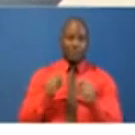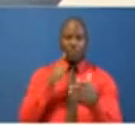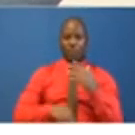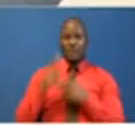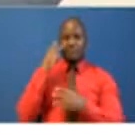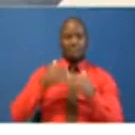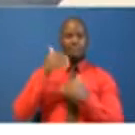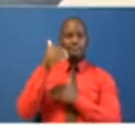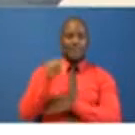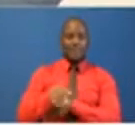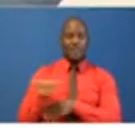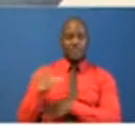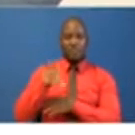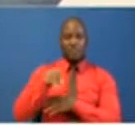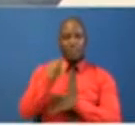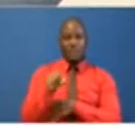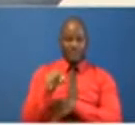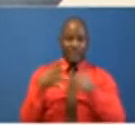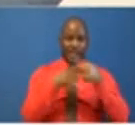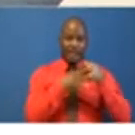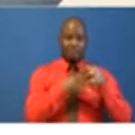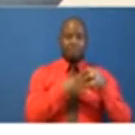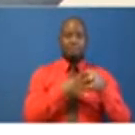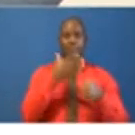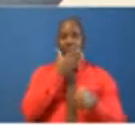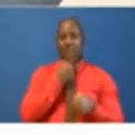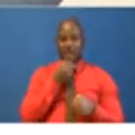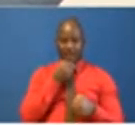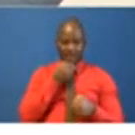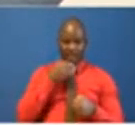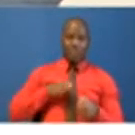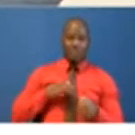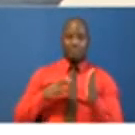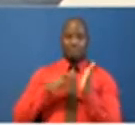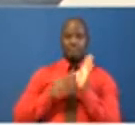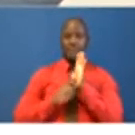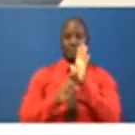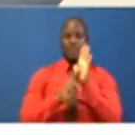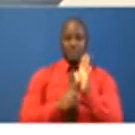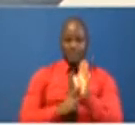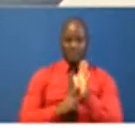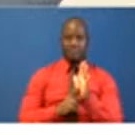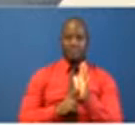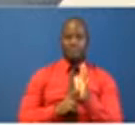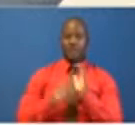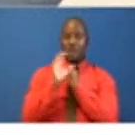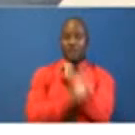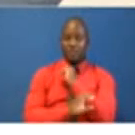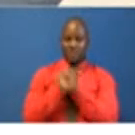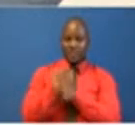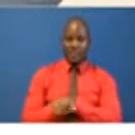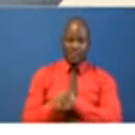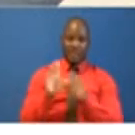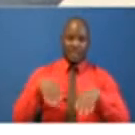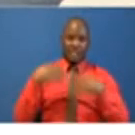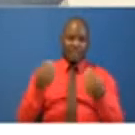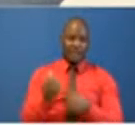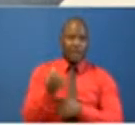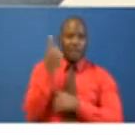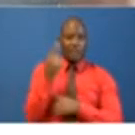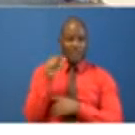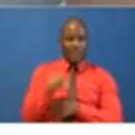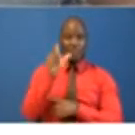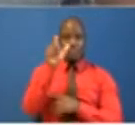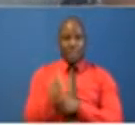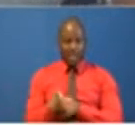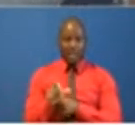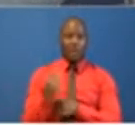are you looking for this evening from the nine men and women that will present themselves before the country that will give you an understanding that this